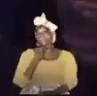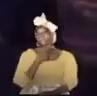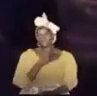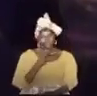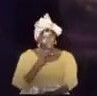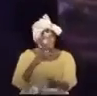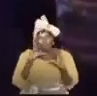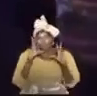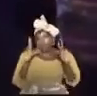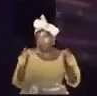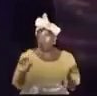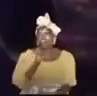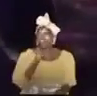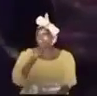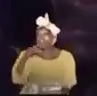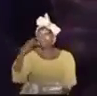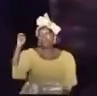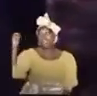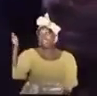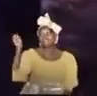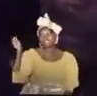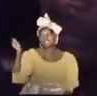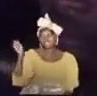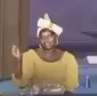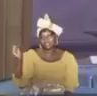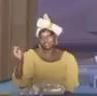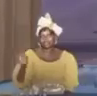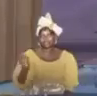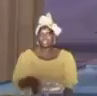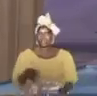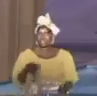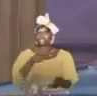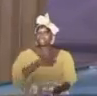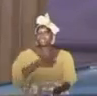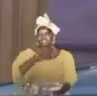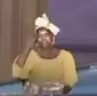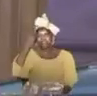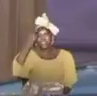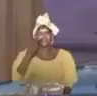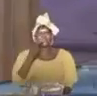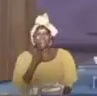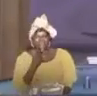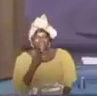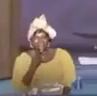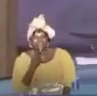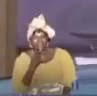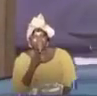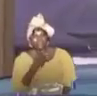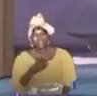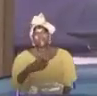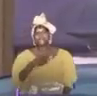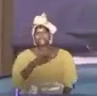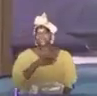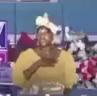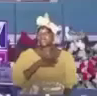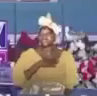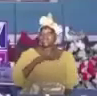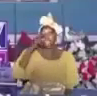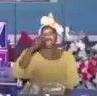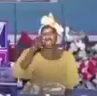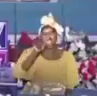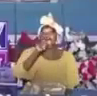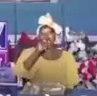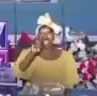and apostles and evangelists. Please listen to me. Dear parents and the aged, Anna the prophetess was